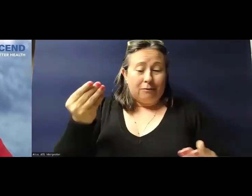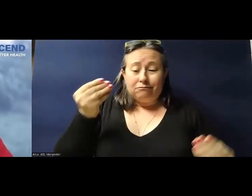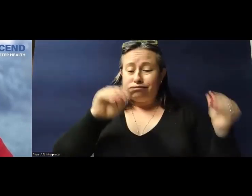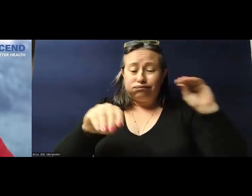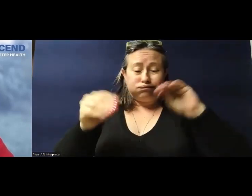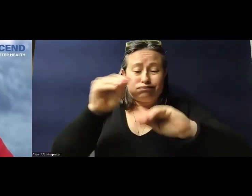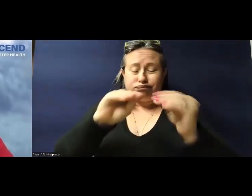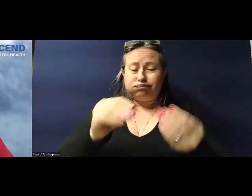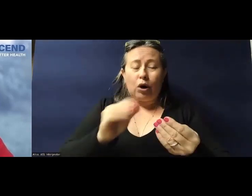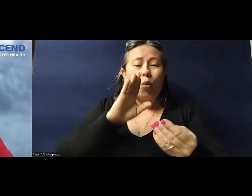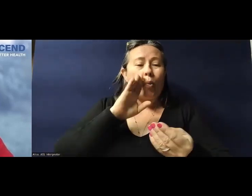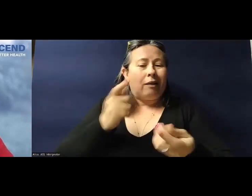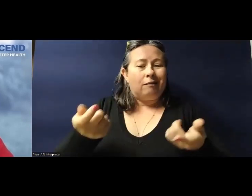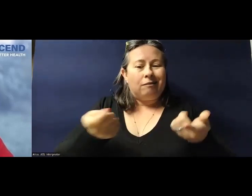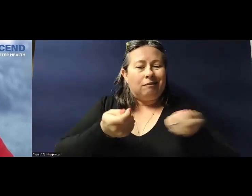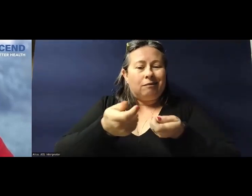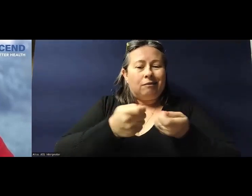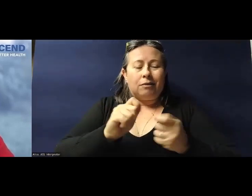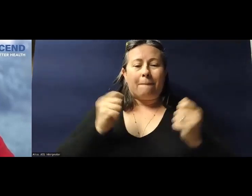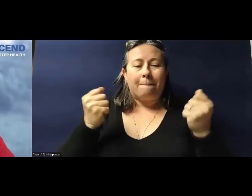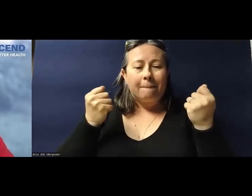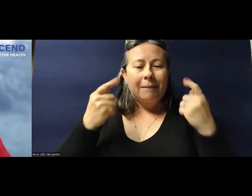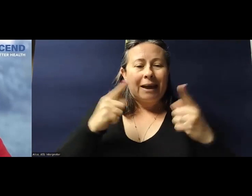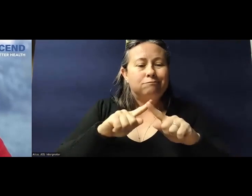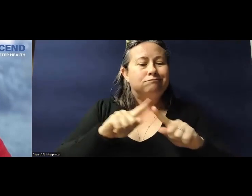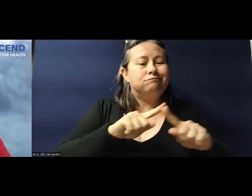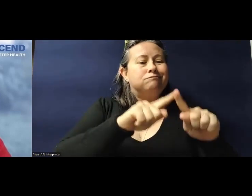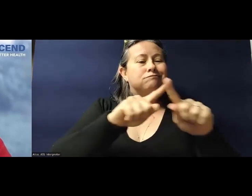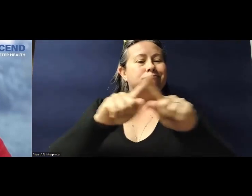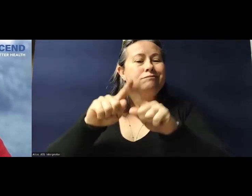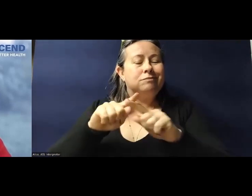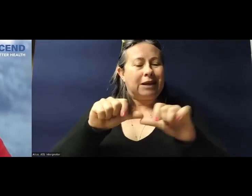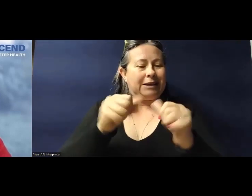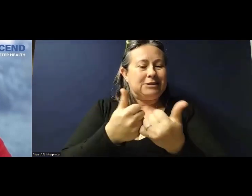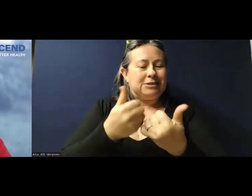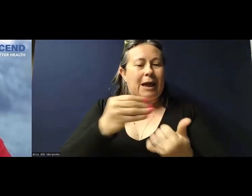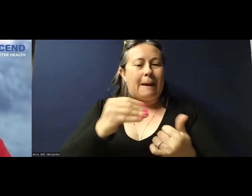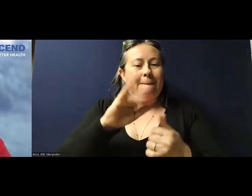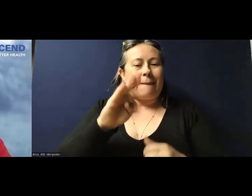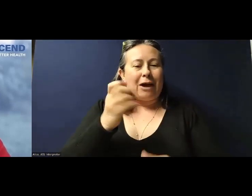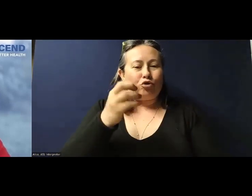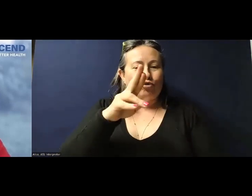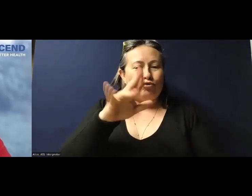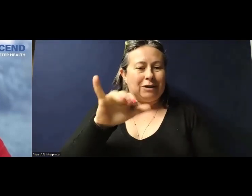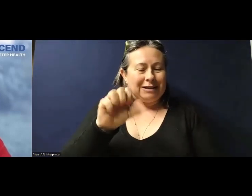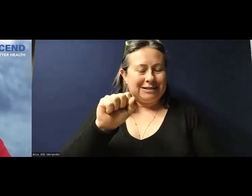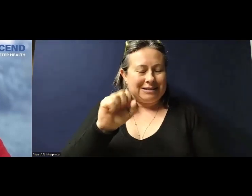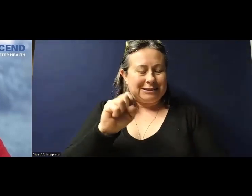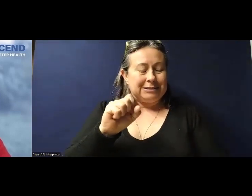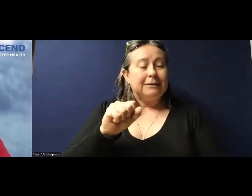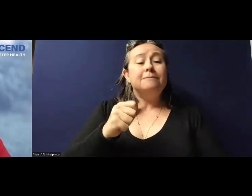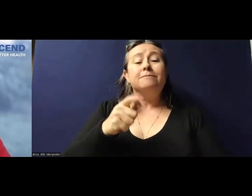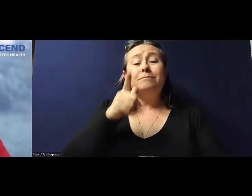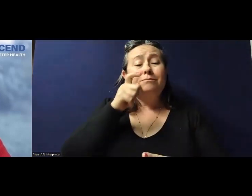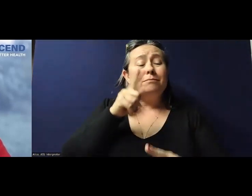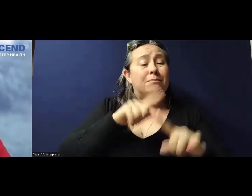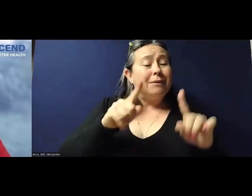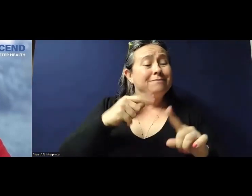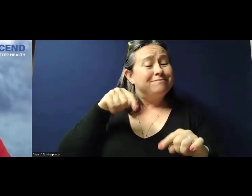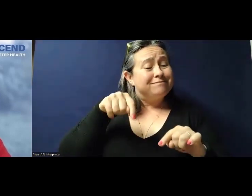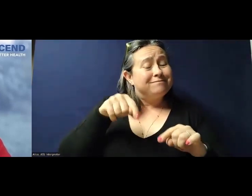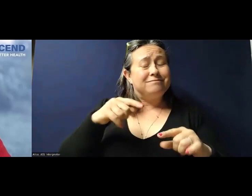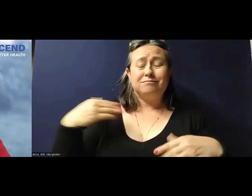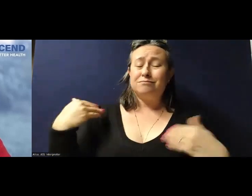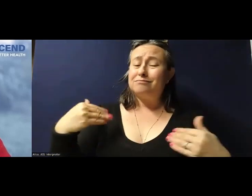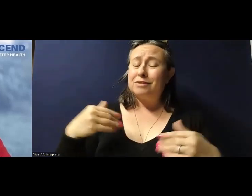disciplinary and institutional boundaries. Fortunately, we're operating from a position of strength. USDA has some of the